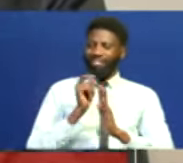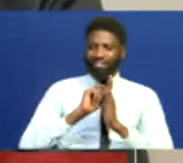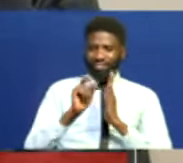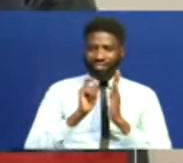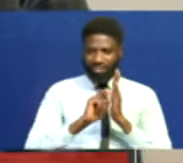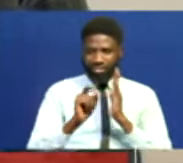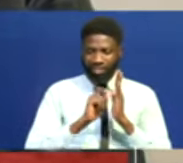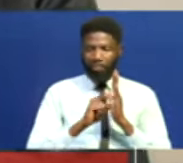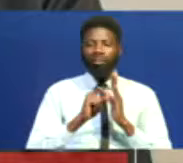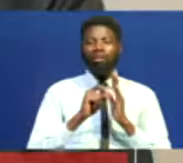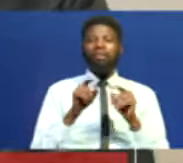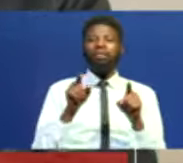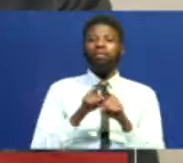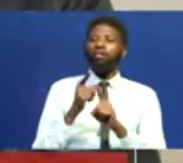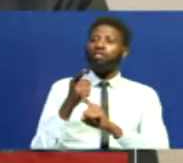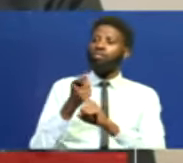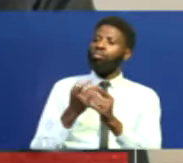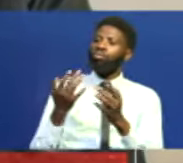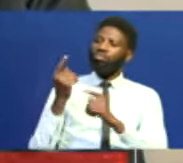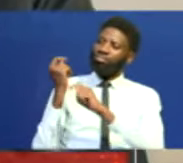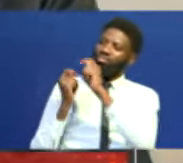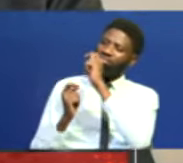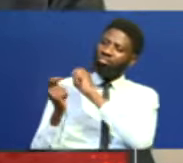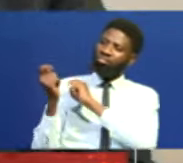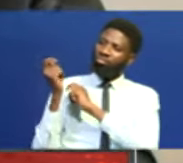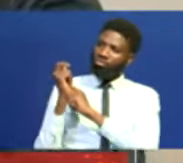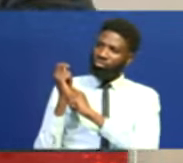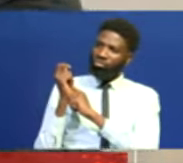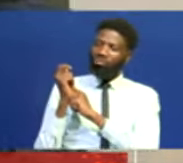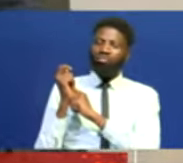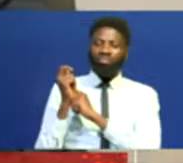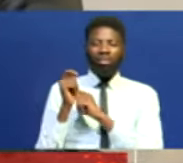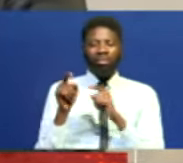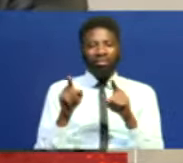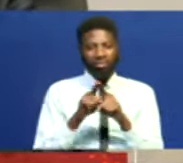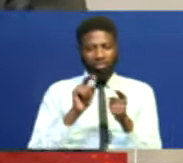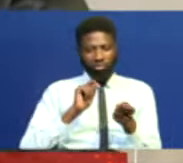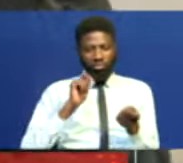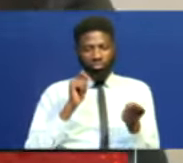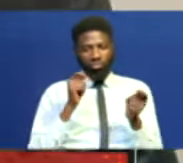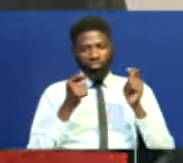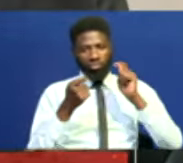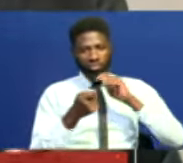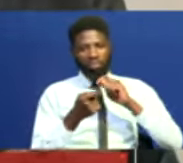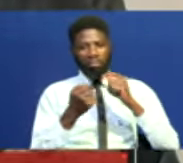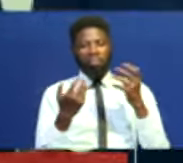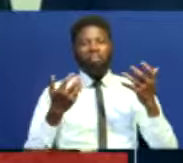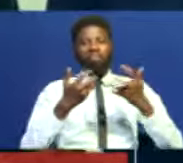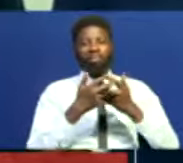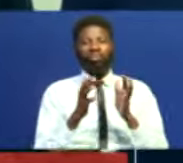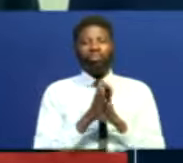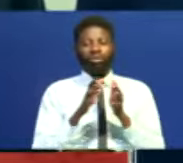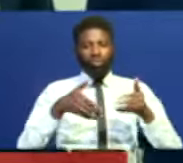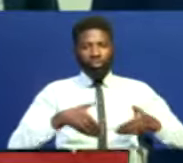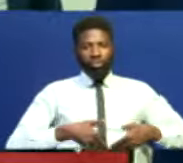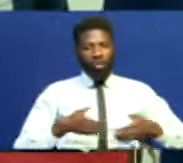the folk songs, from the traditional music, and then repackage that for the current generation.